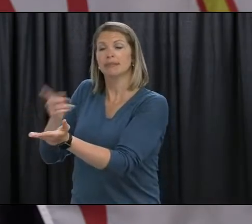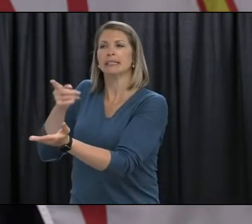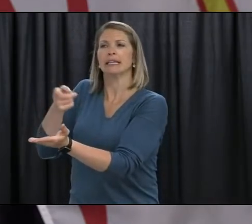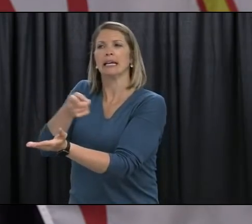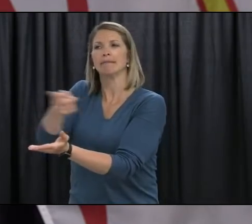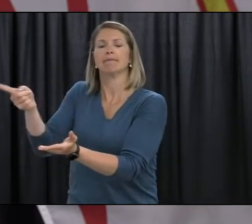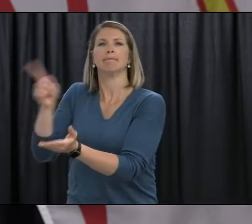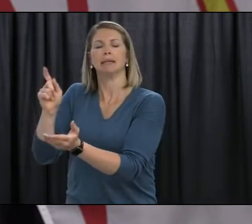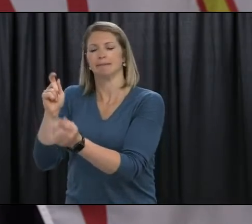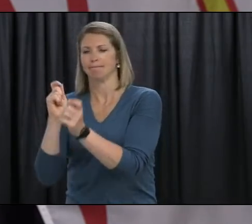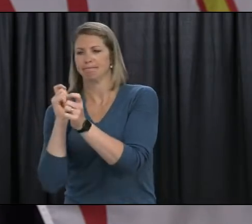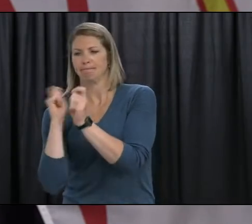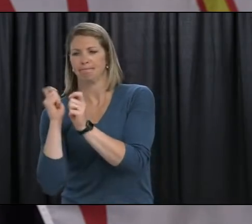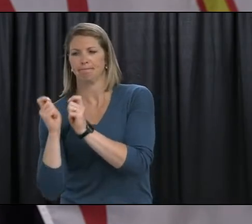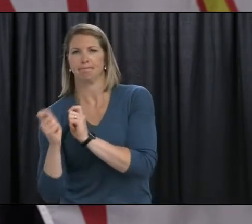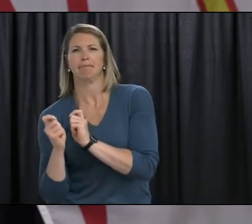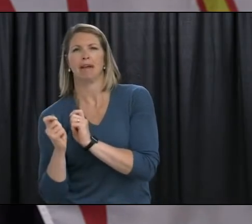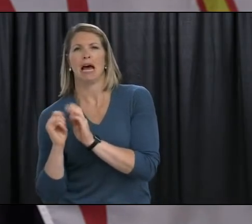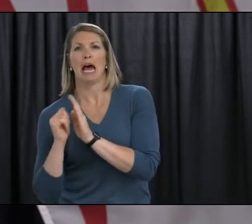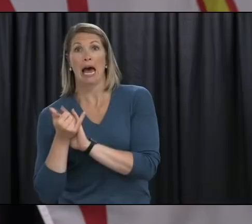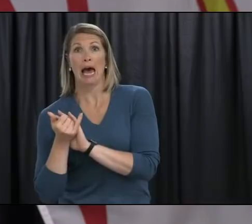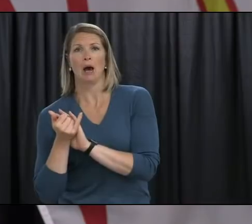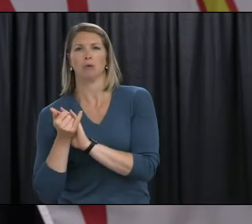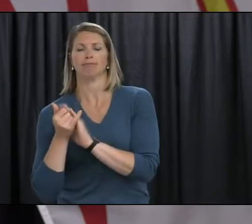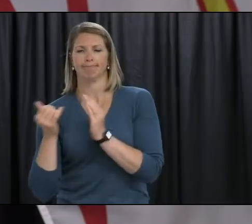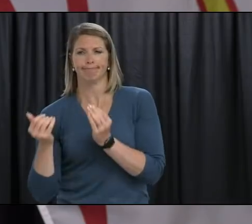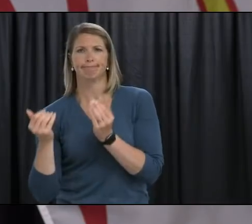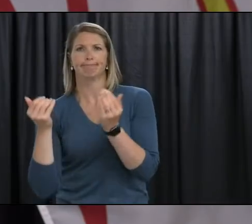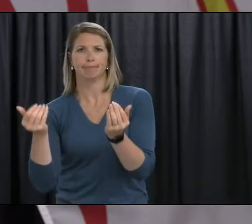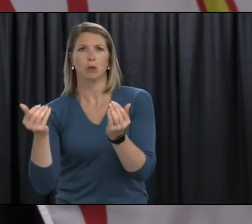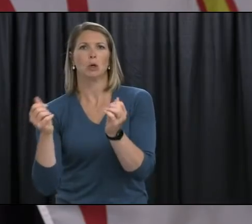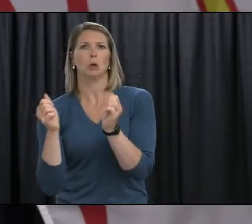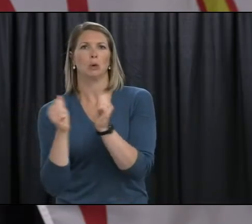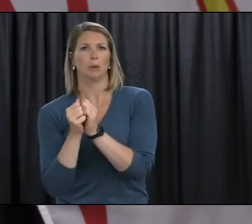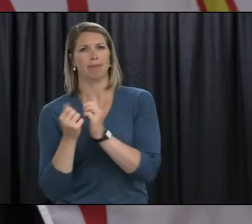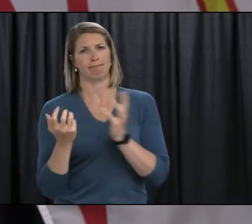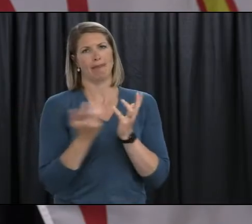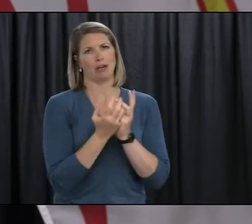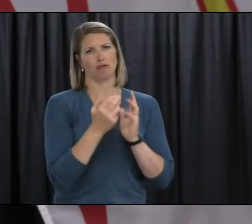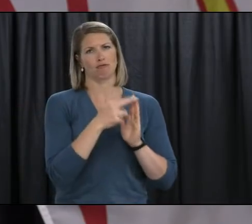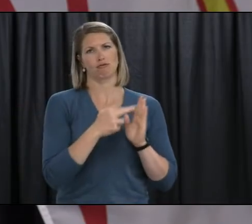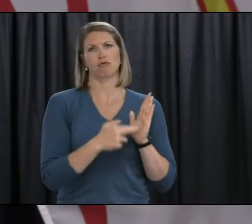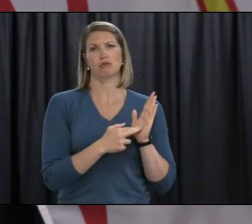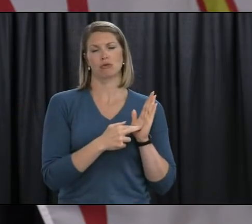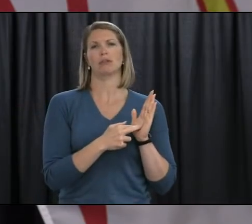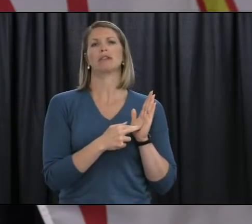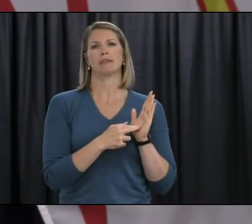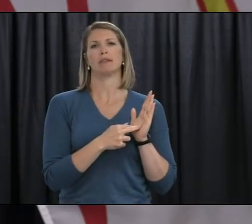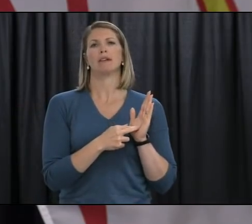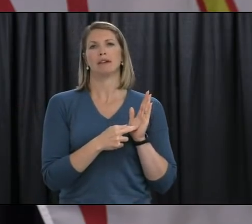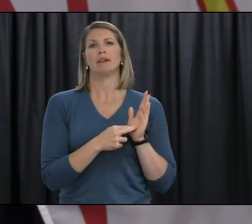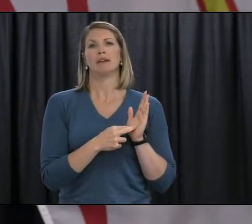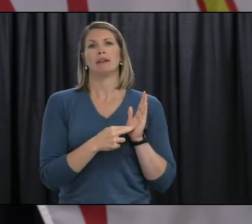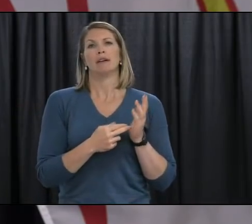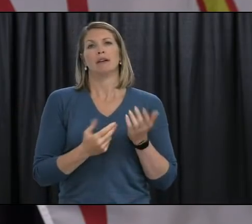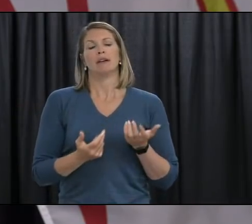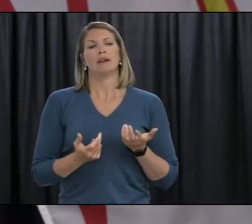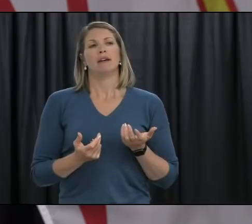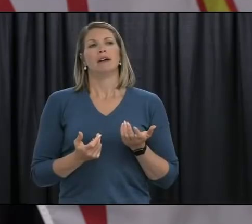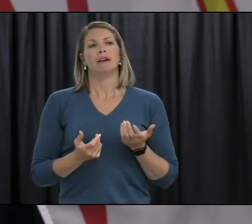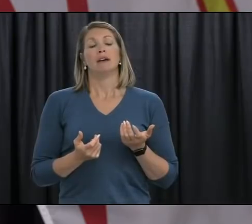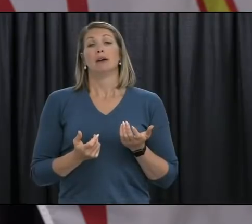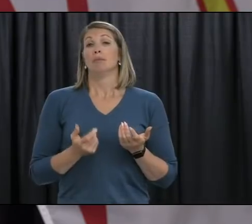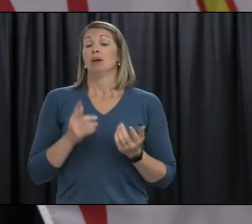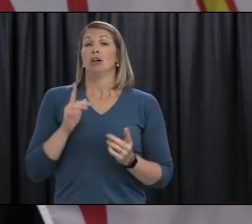you know, give advice and guidance on how that can be done within the parameters of the public health measures.